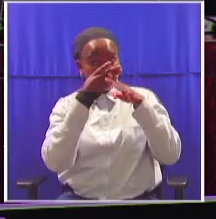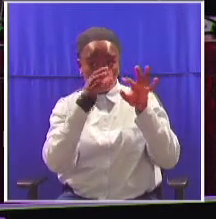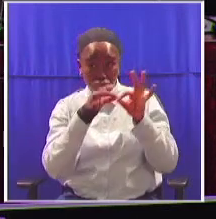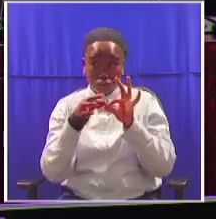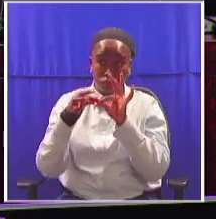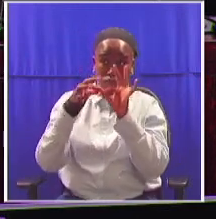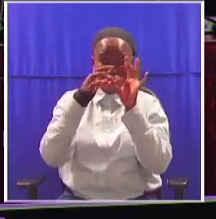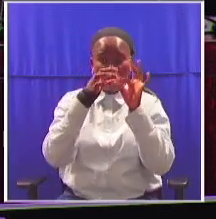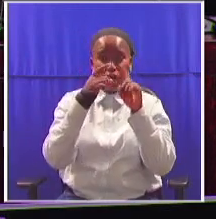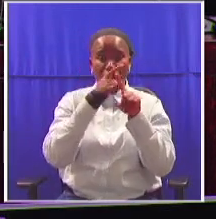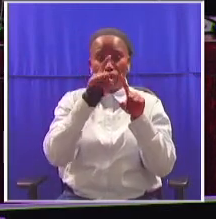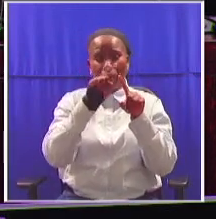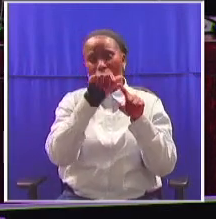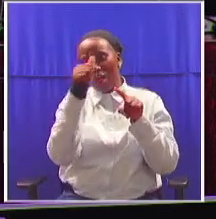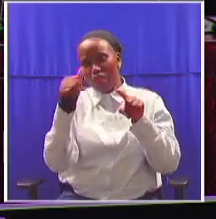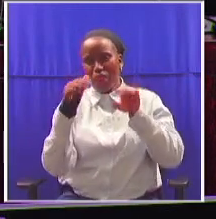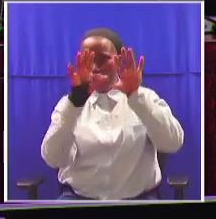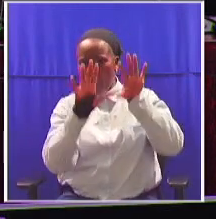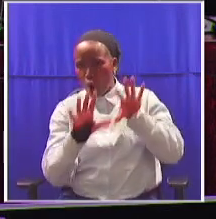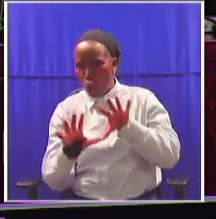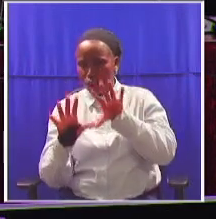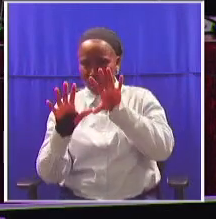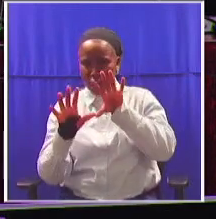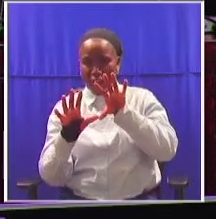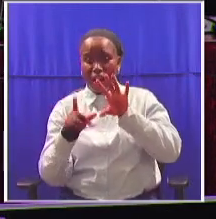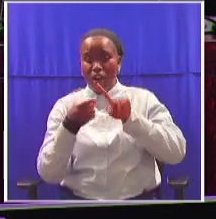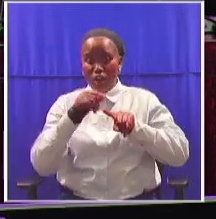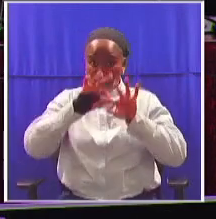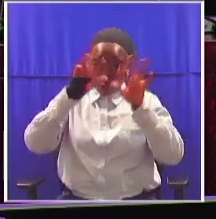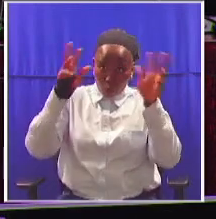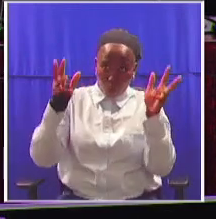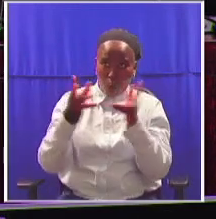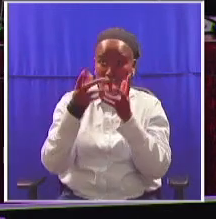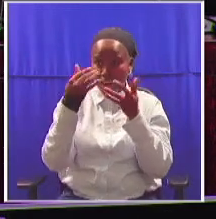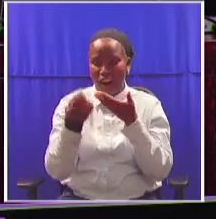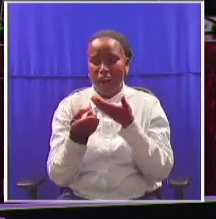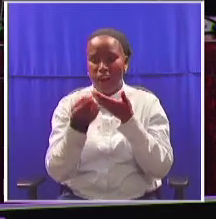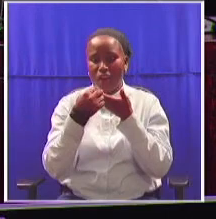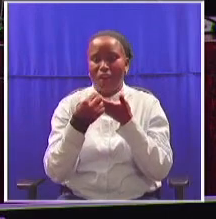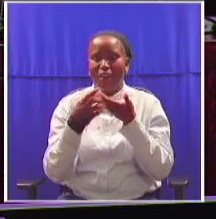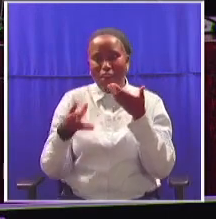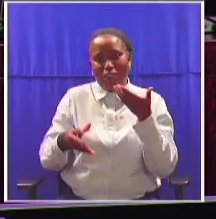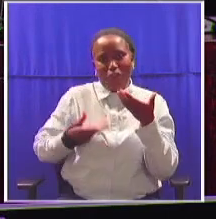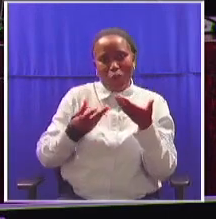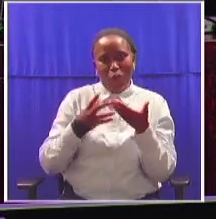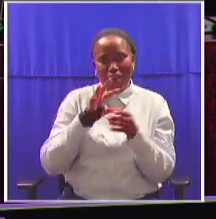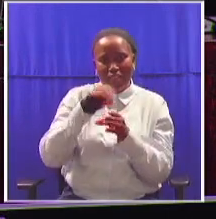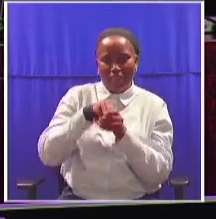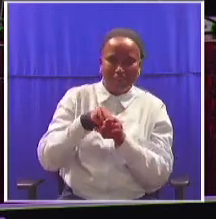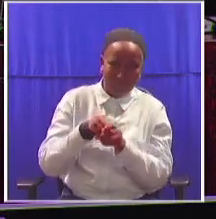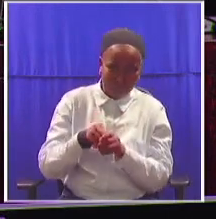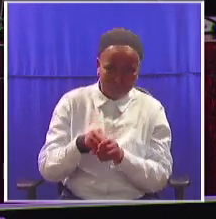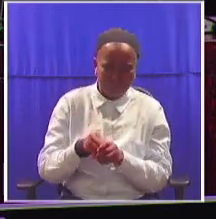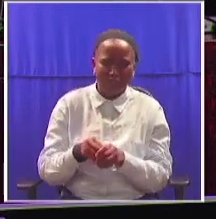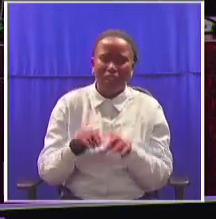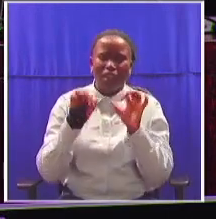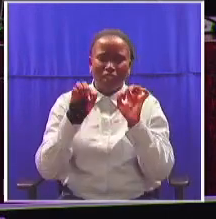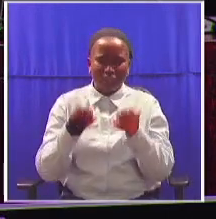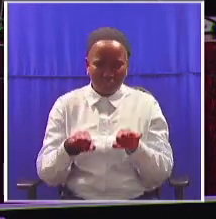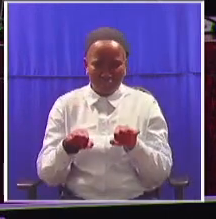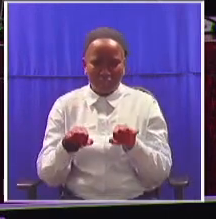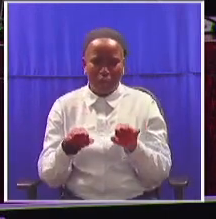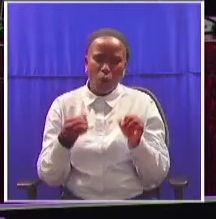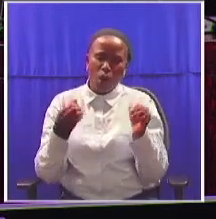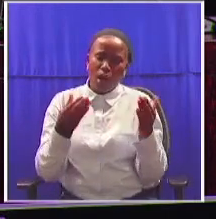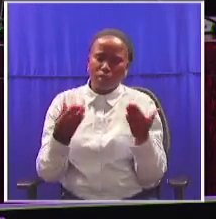various continents of our world seeking to be part of it. We share common perspectives on the